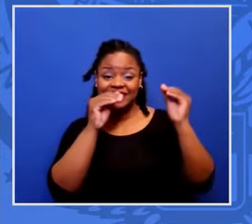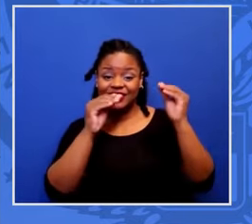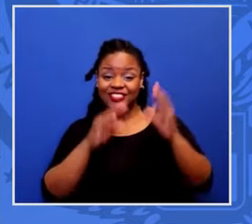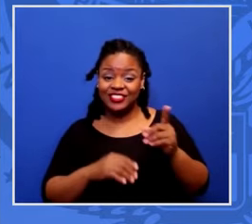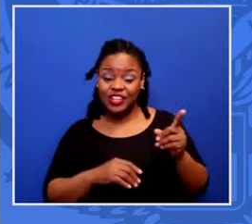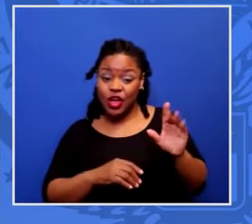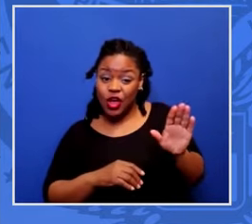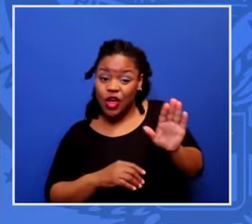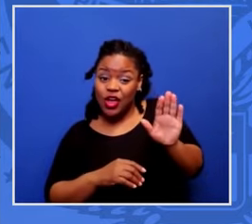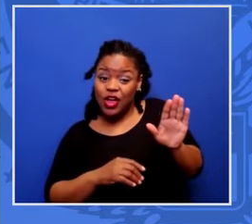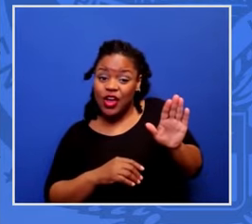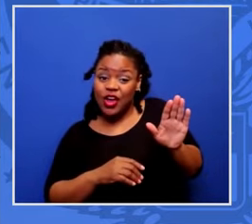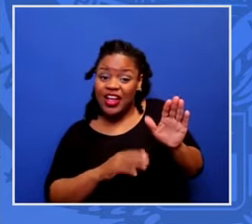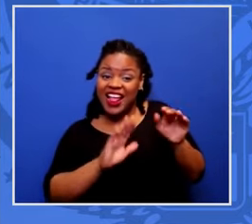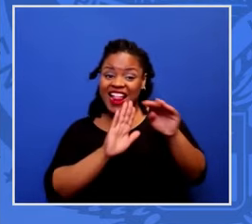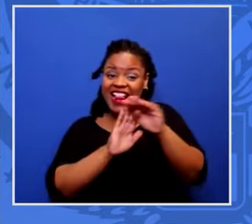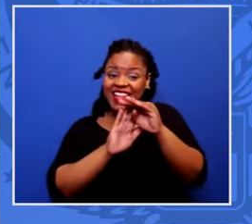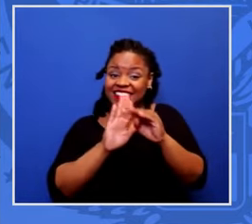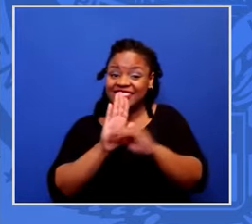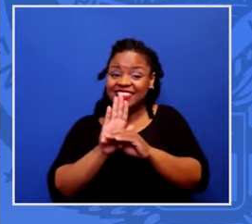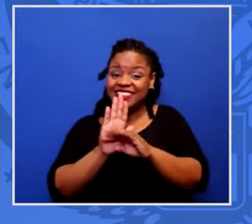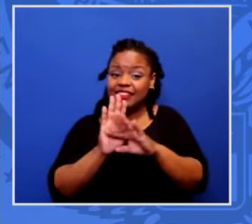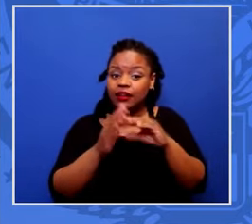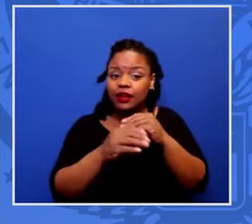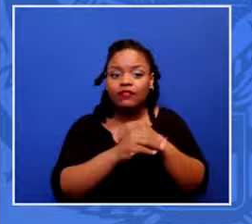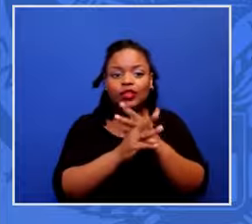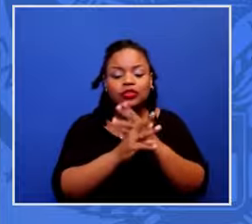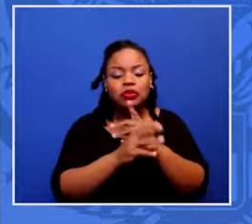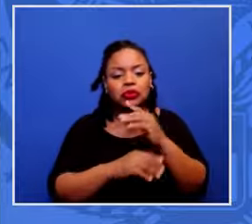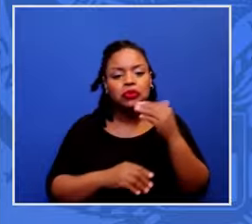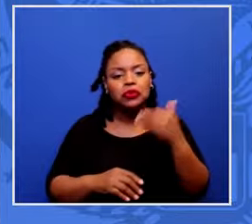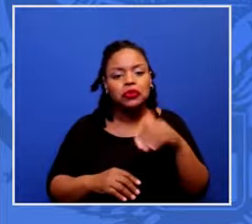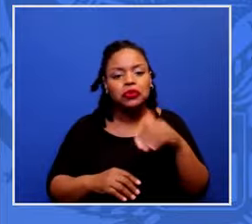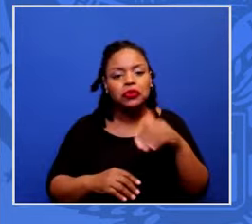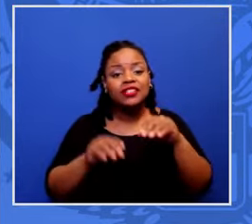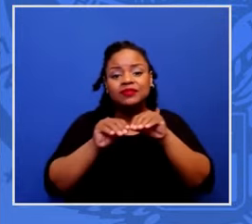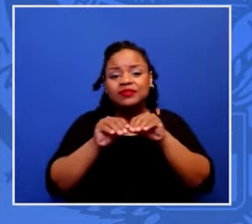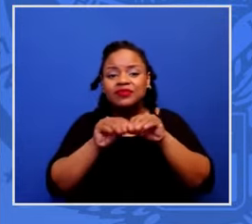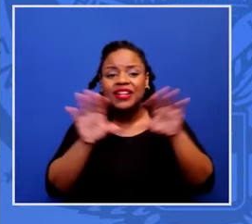sensation and taught us all a little something.